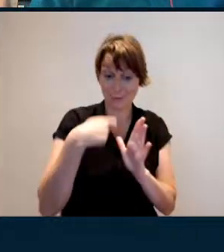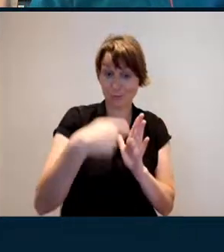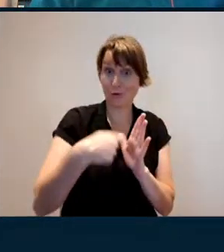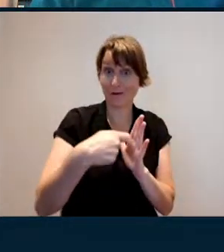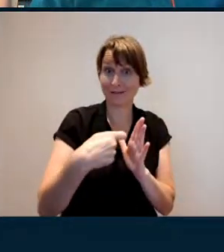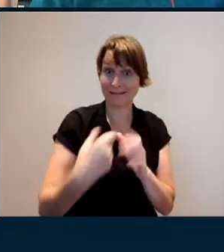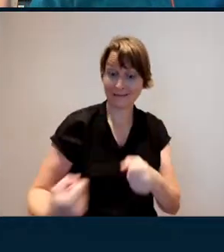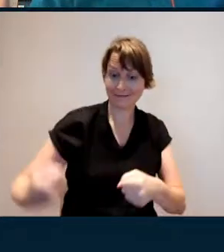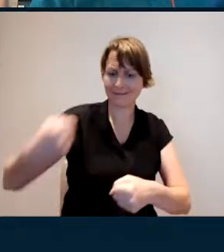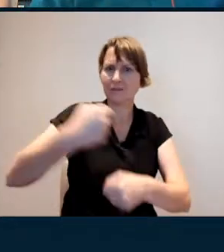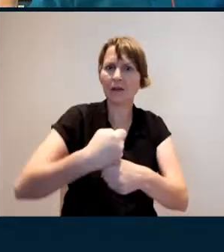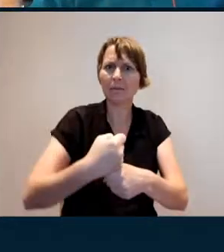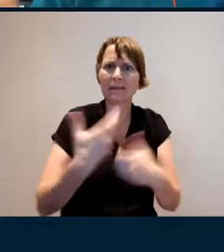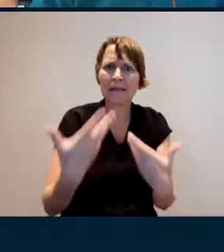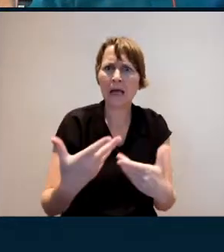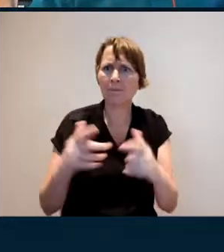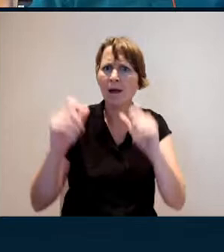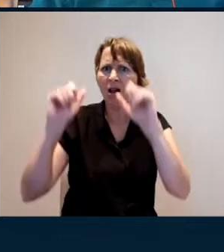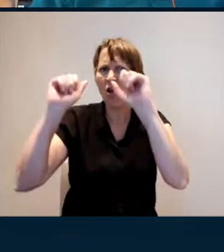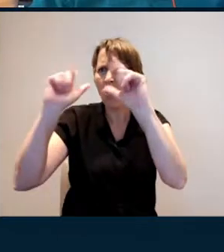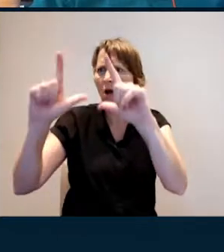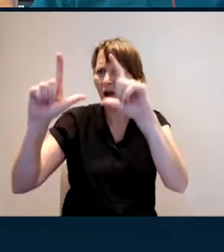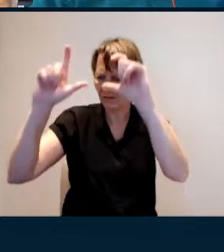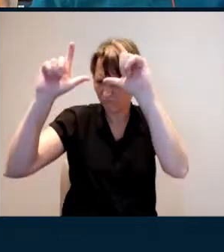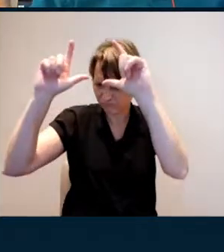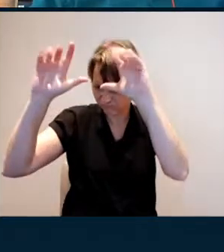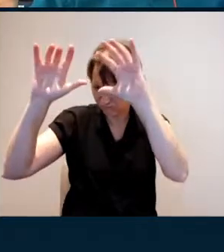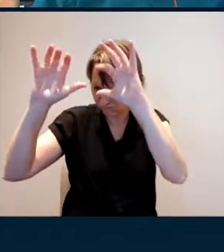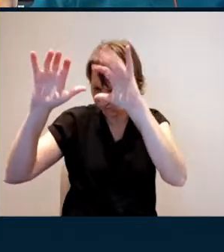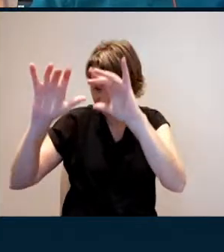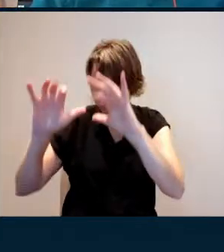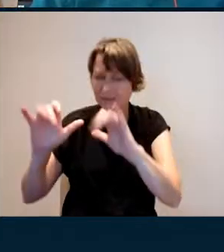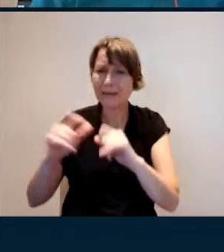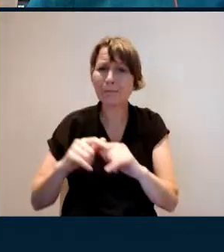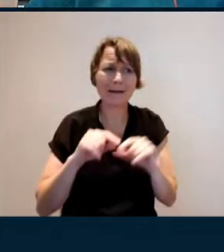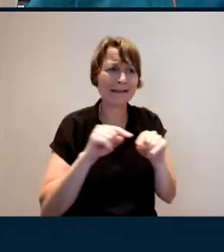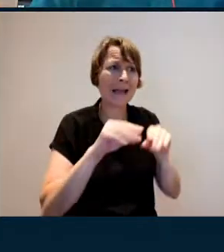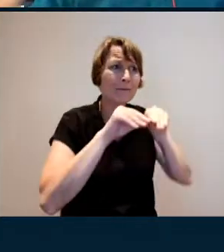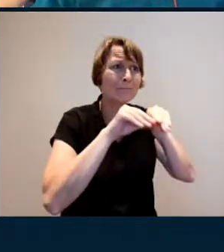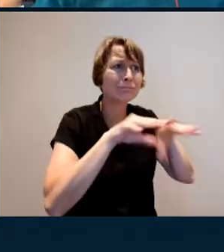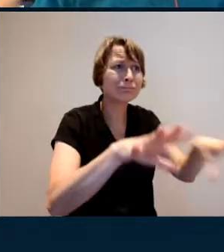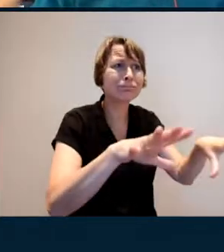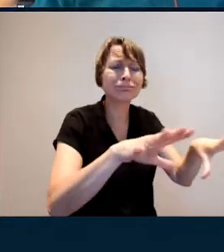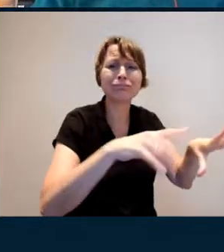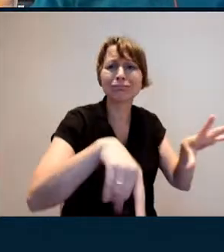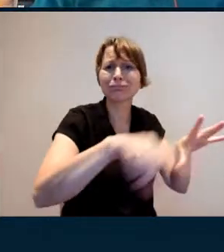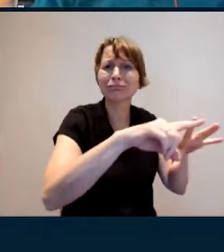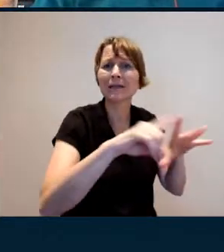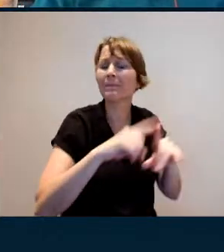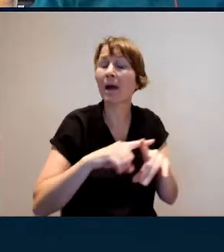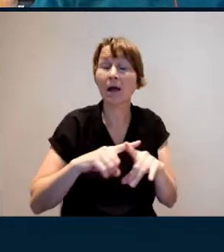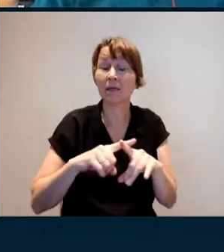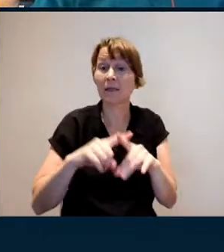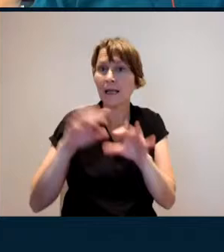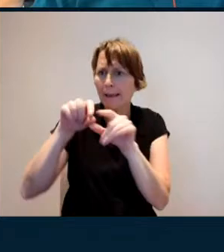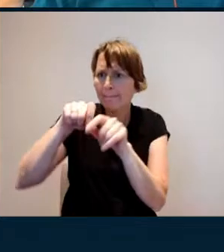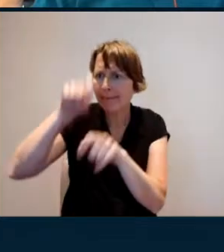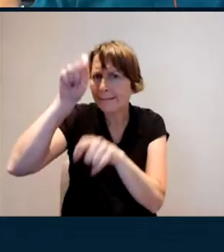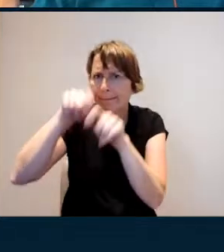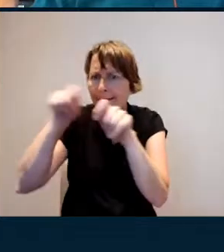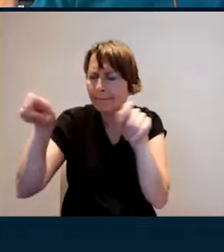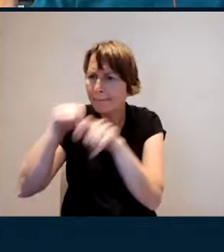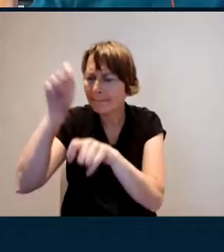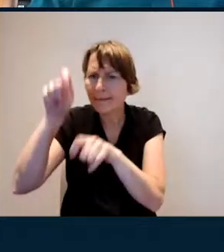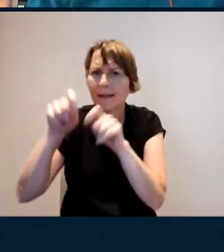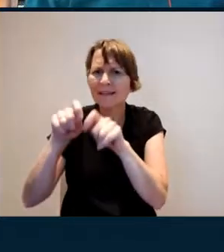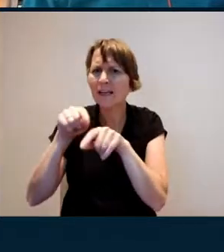logs, and tracking logs in a distributed application is a pain. Tracking metrics, tracing, all those sorts of things,